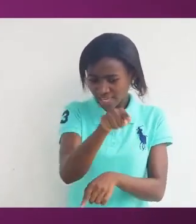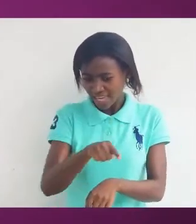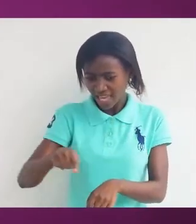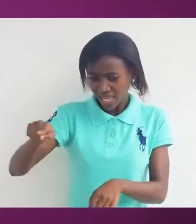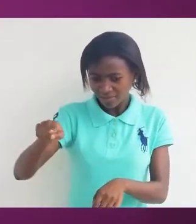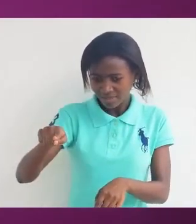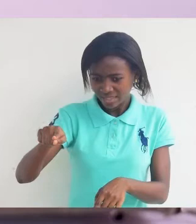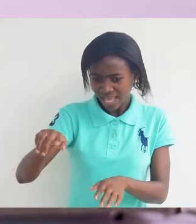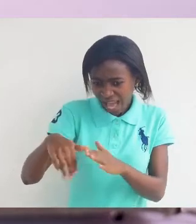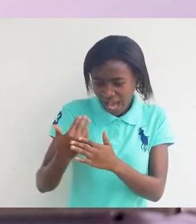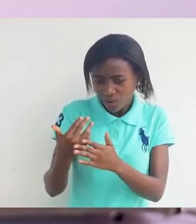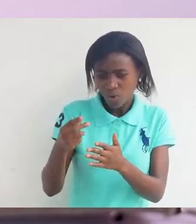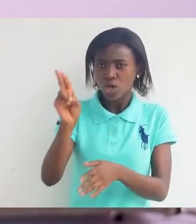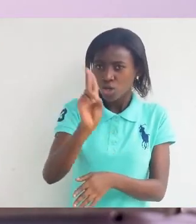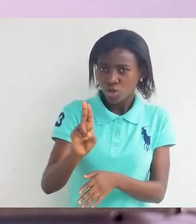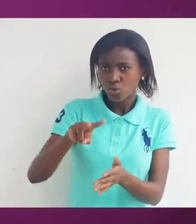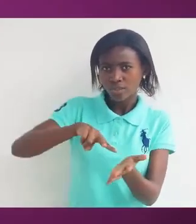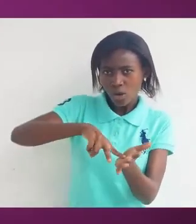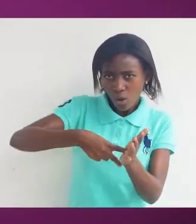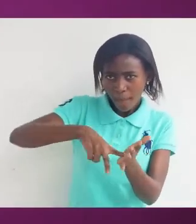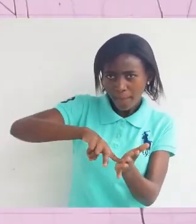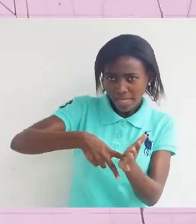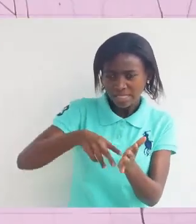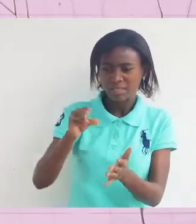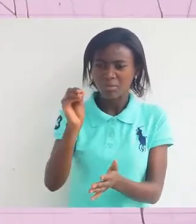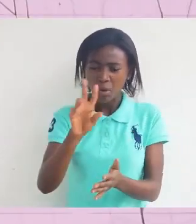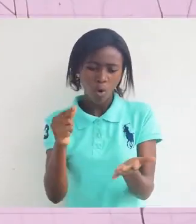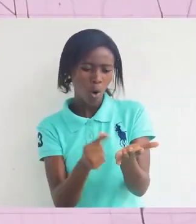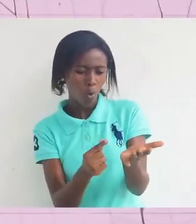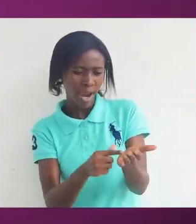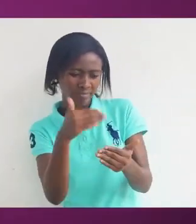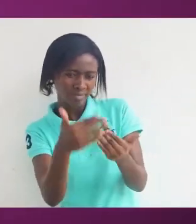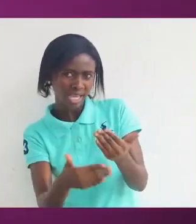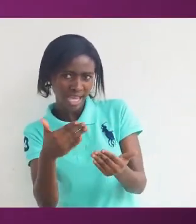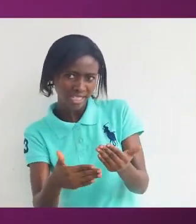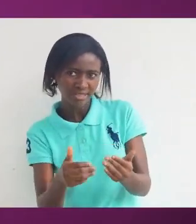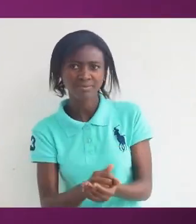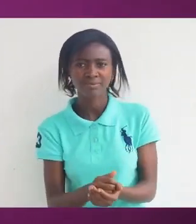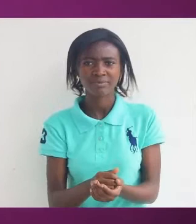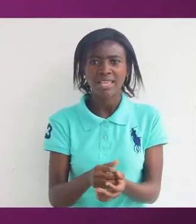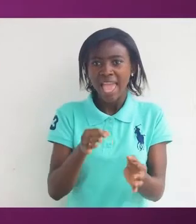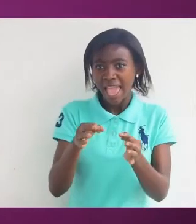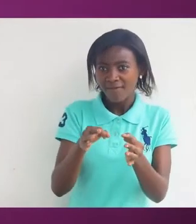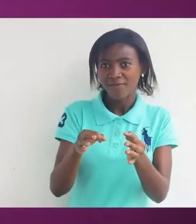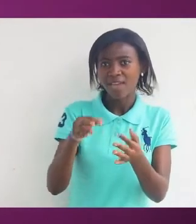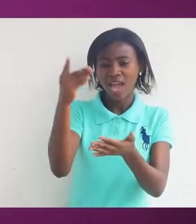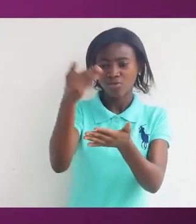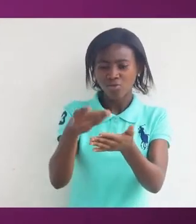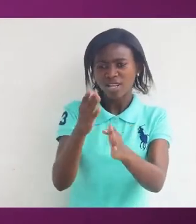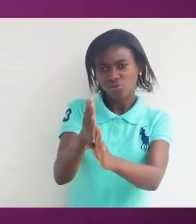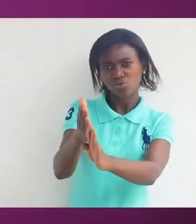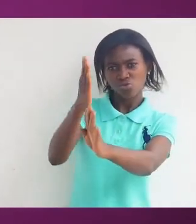by using a compass or the edge of a coin while drawing straight edge